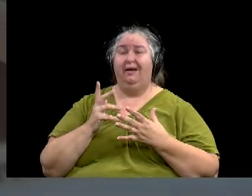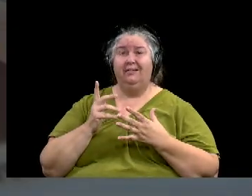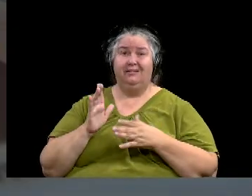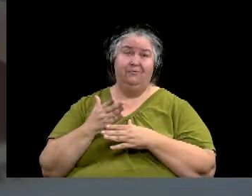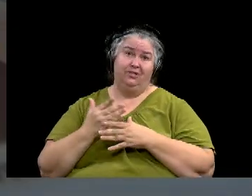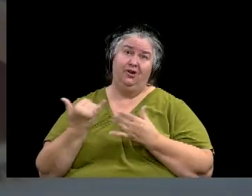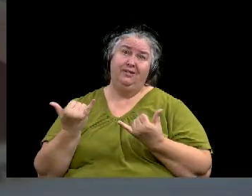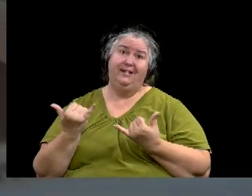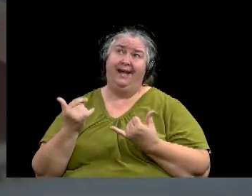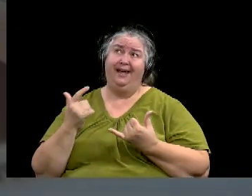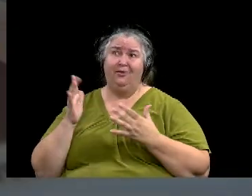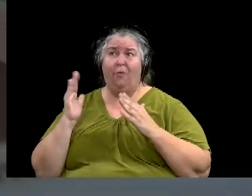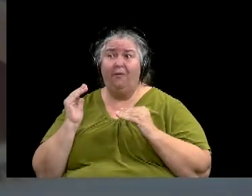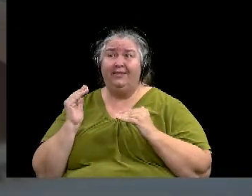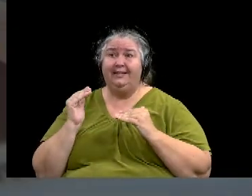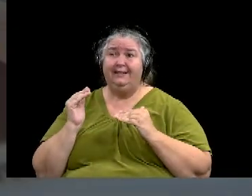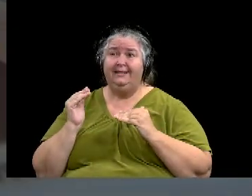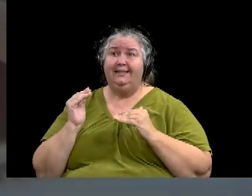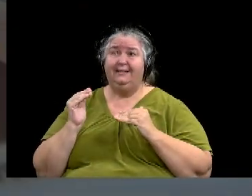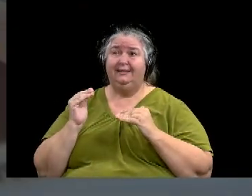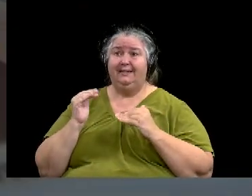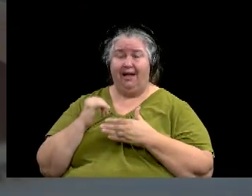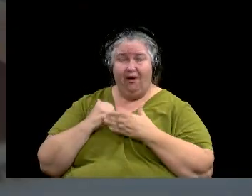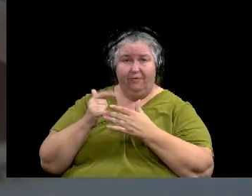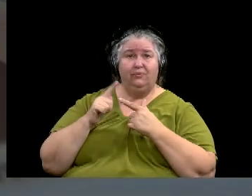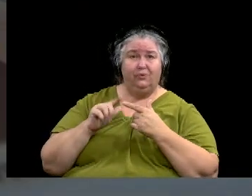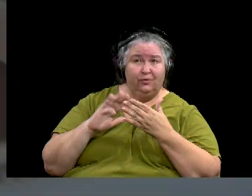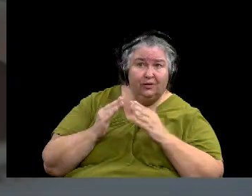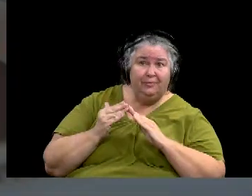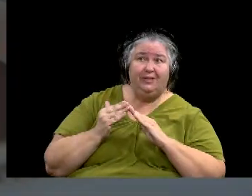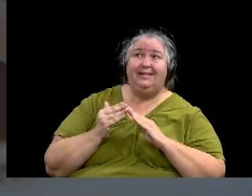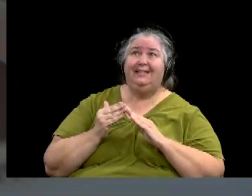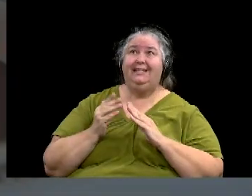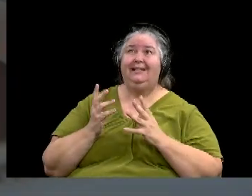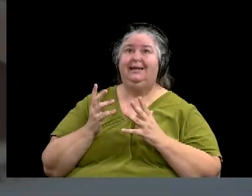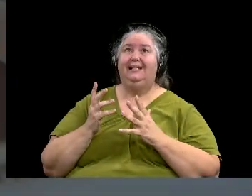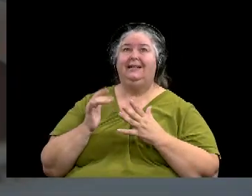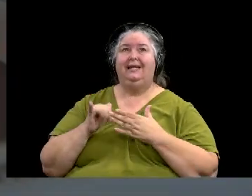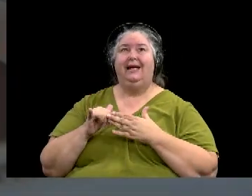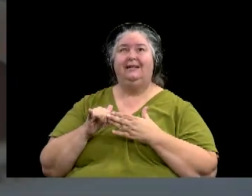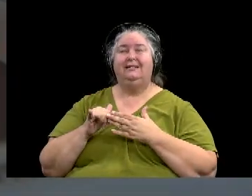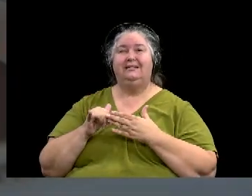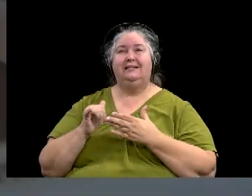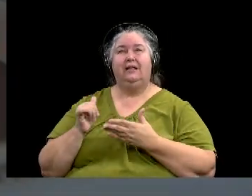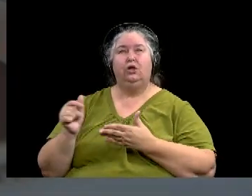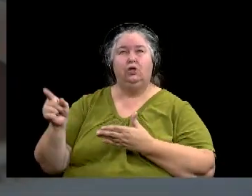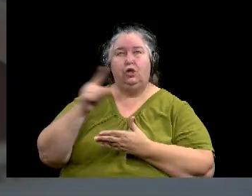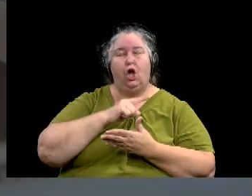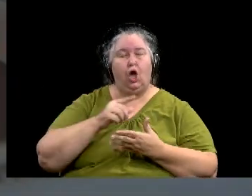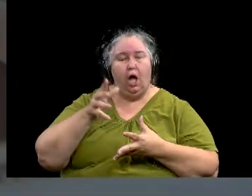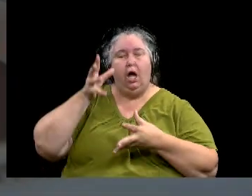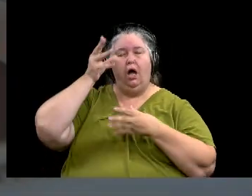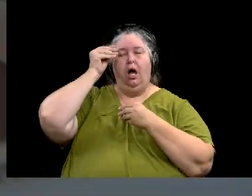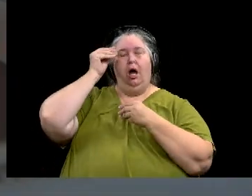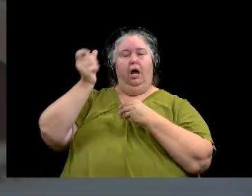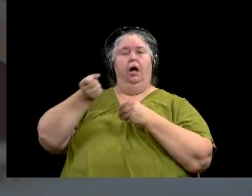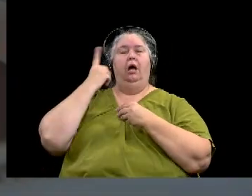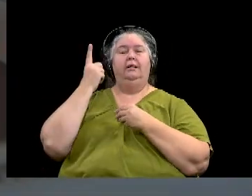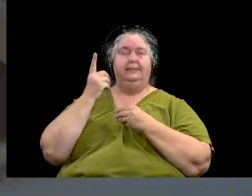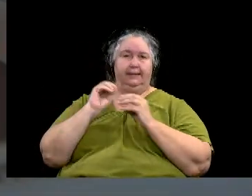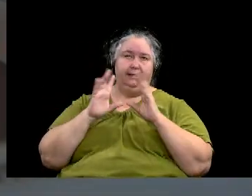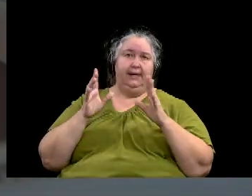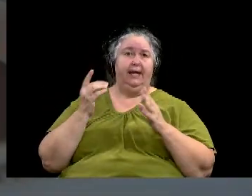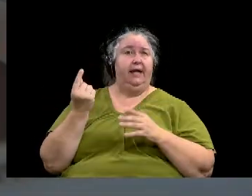community, that can empower them with this information. And again, if there's a subject matter that we're going to cover while discussing COVID,